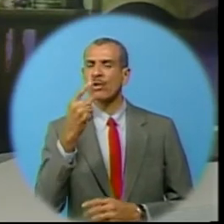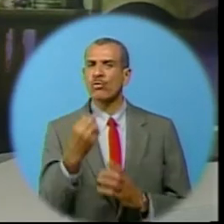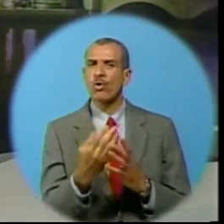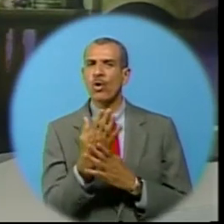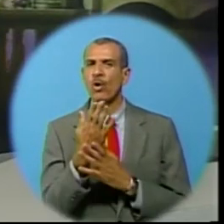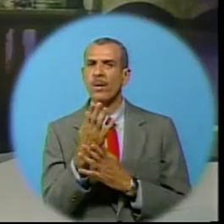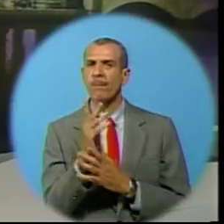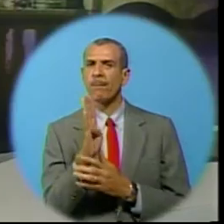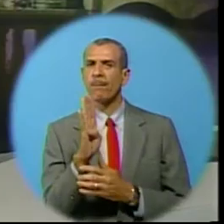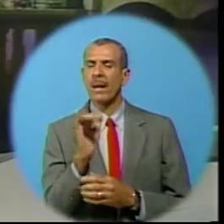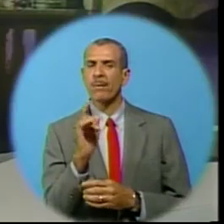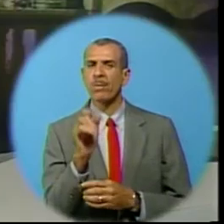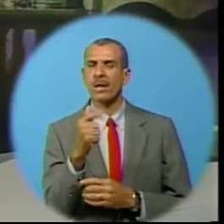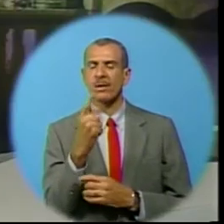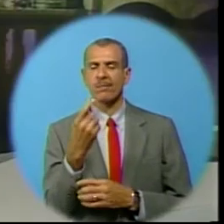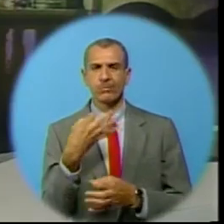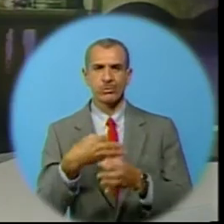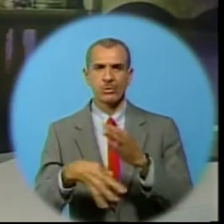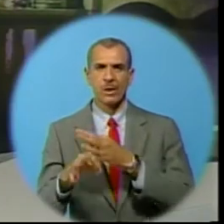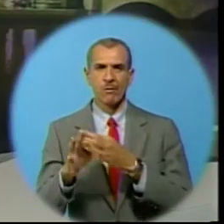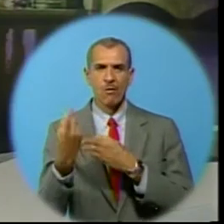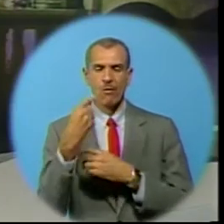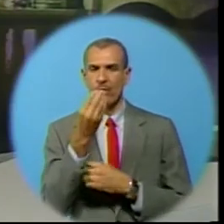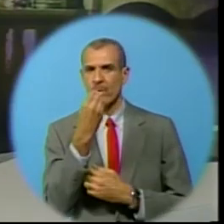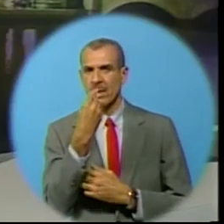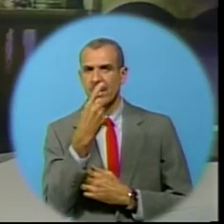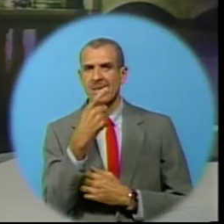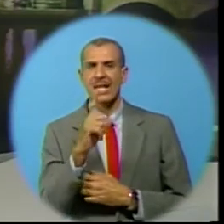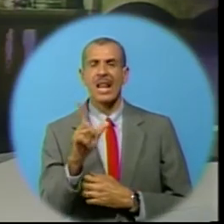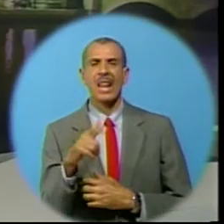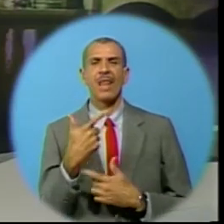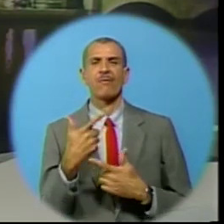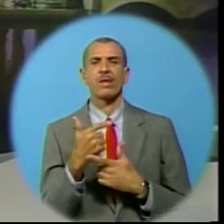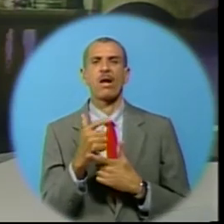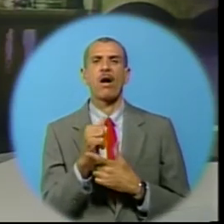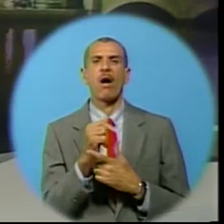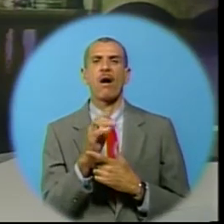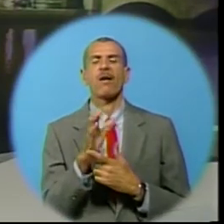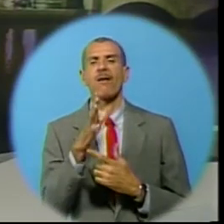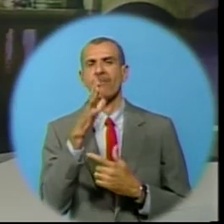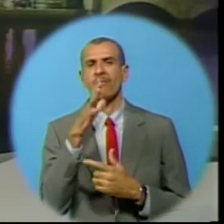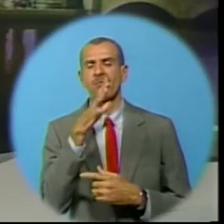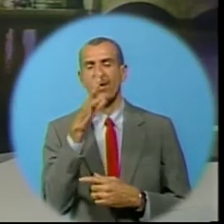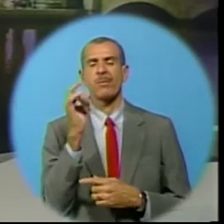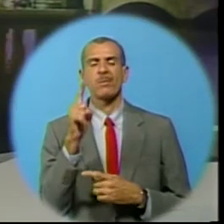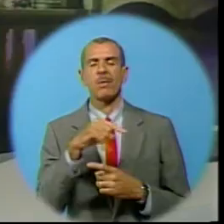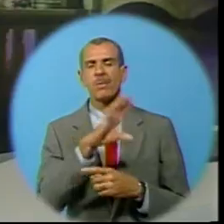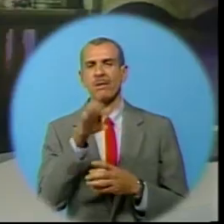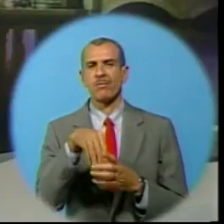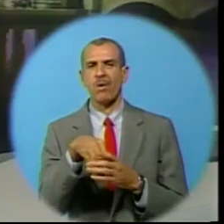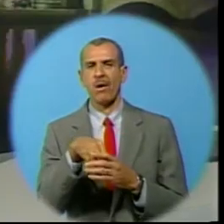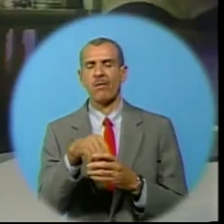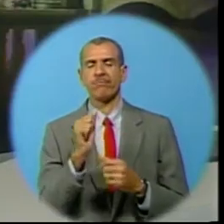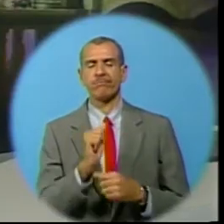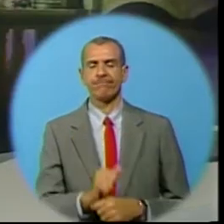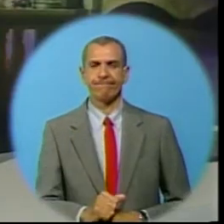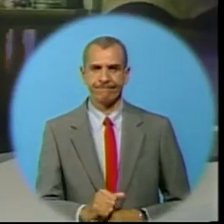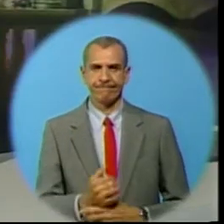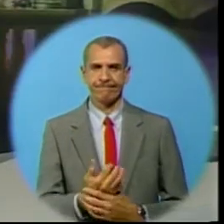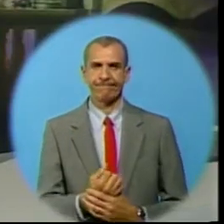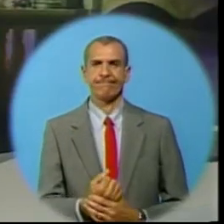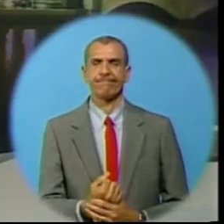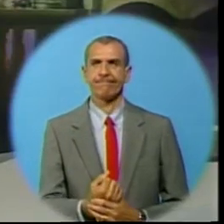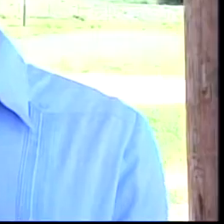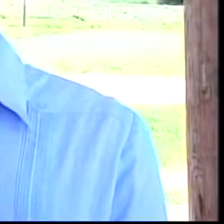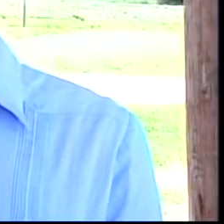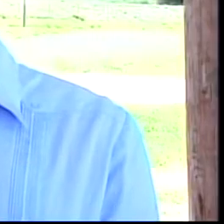be substituted for feed. He says local livestock farmers need to take advantage of the wild plan.